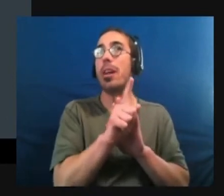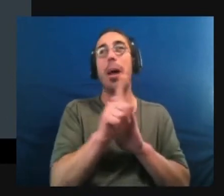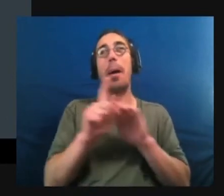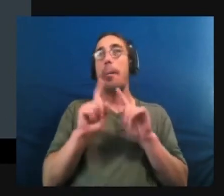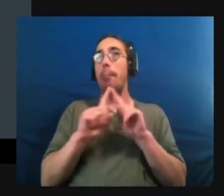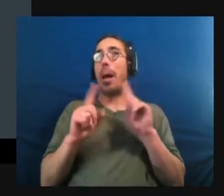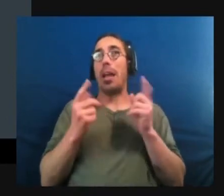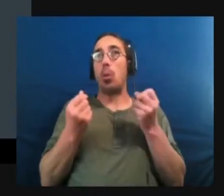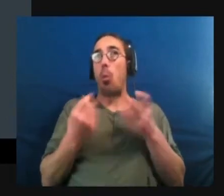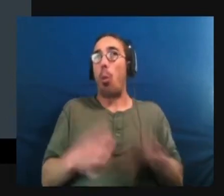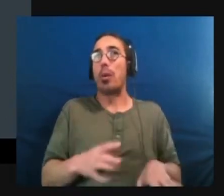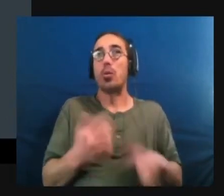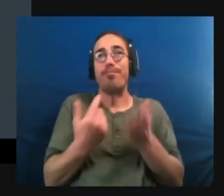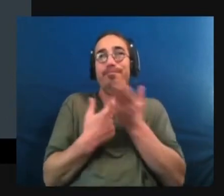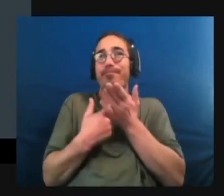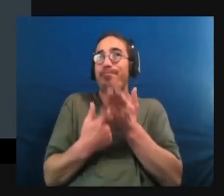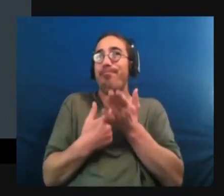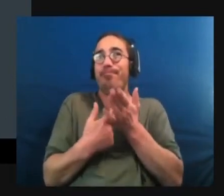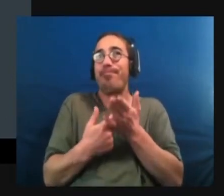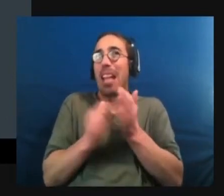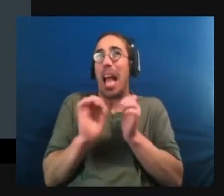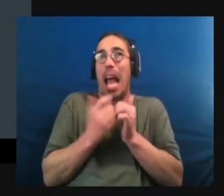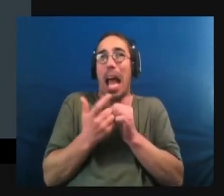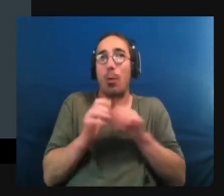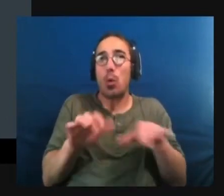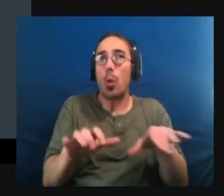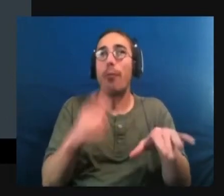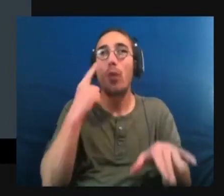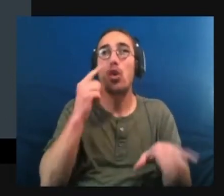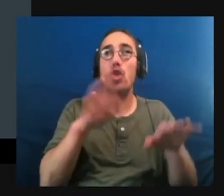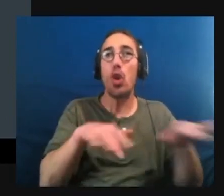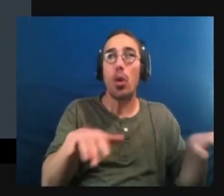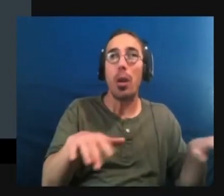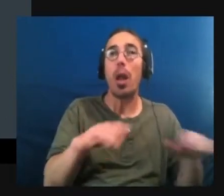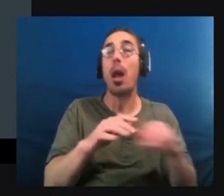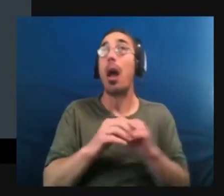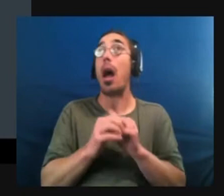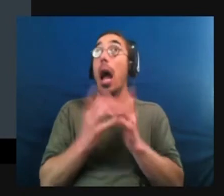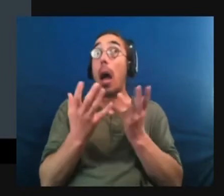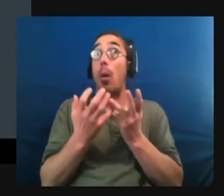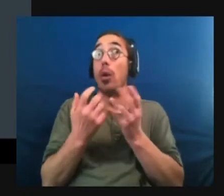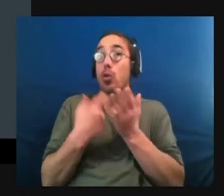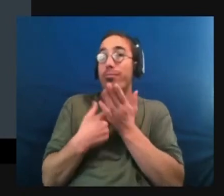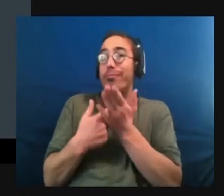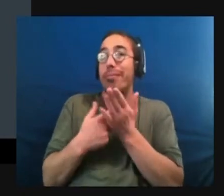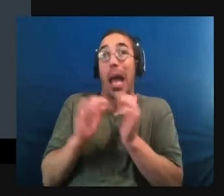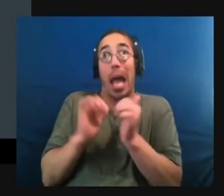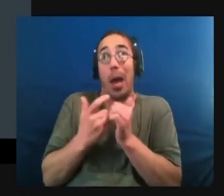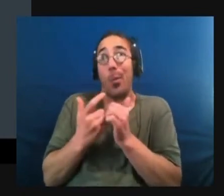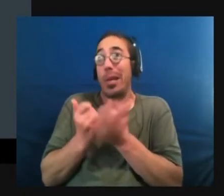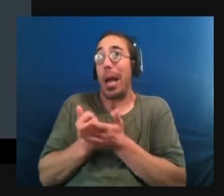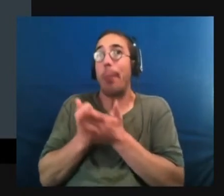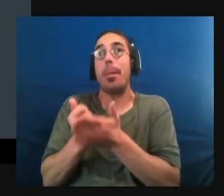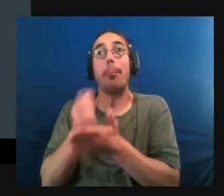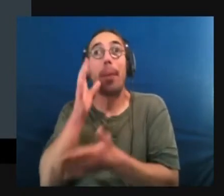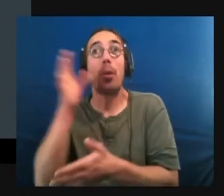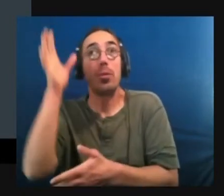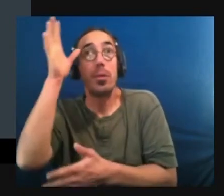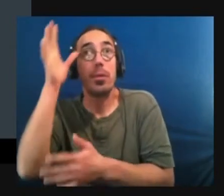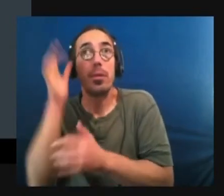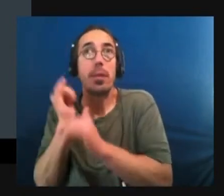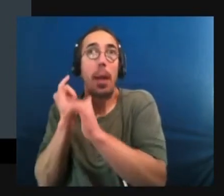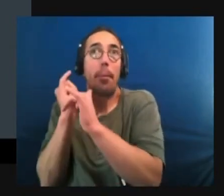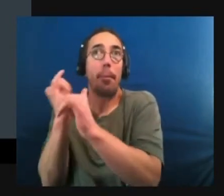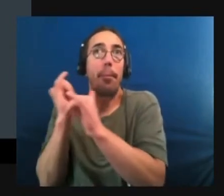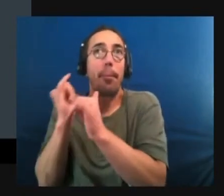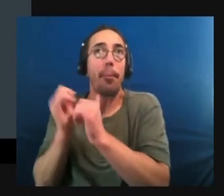talk about how we do this for children. I want to talk about how we do this for you. So let's